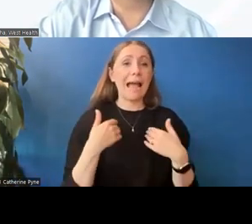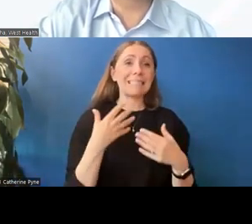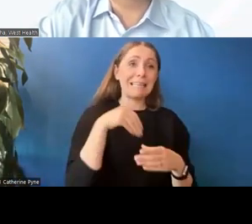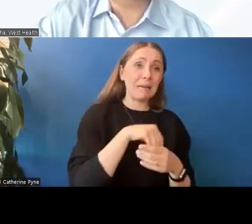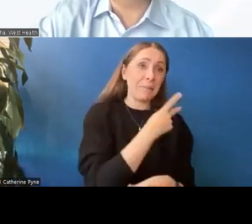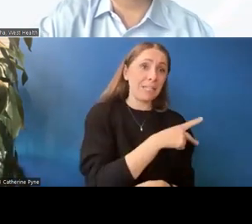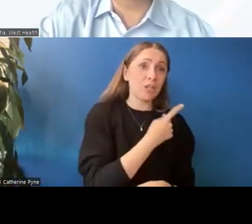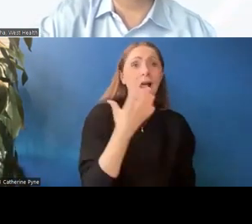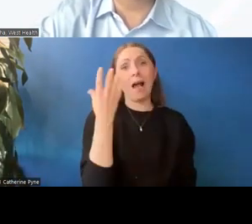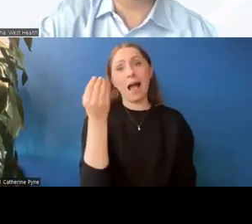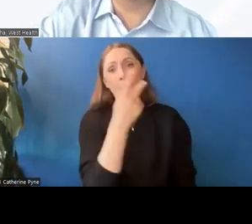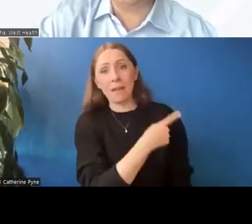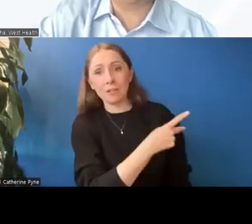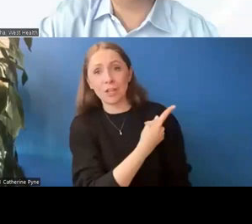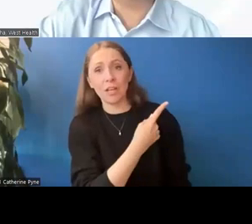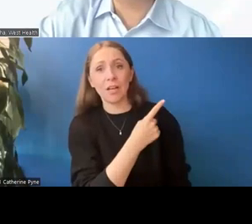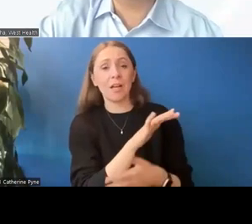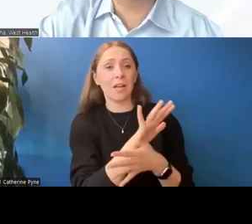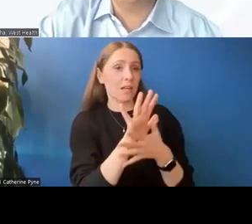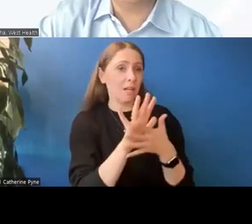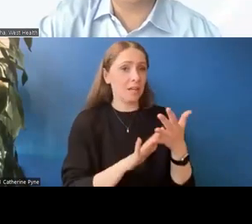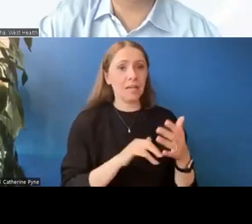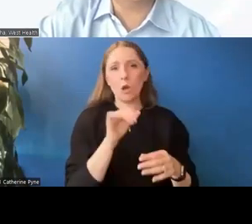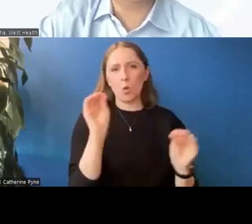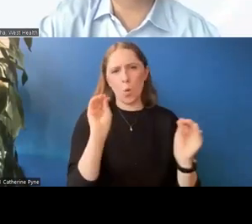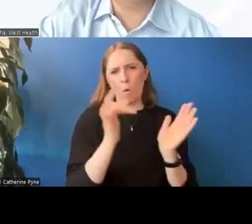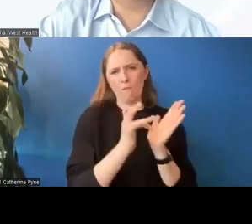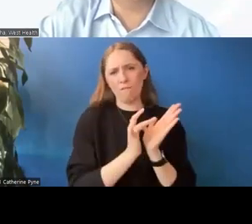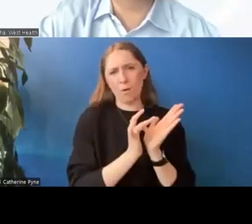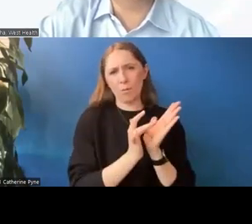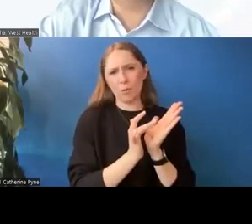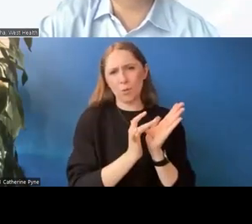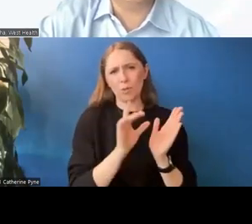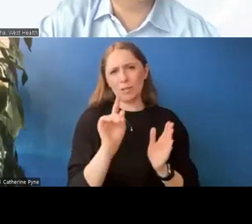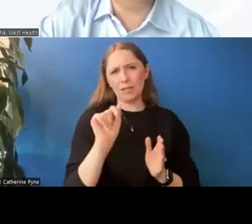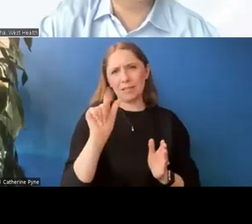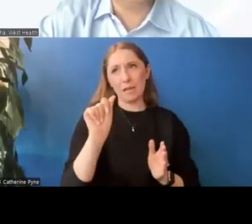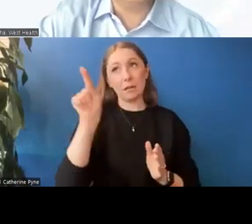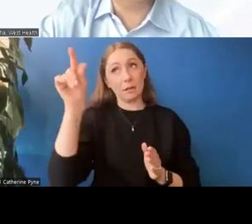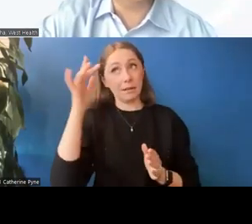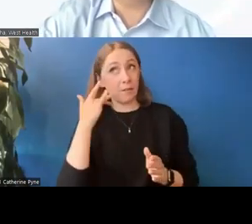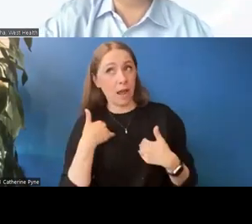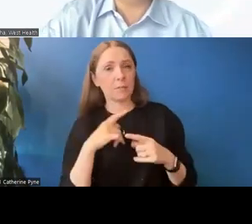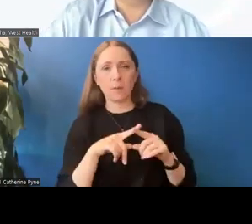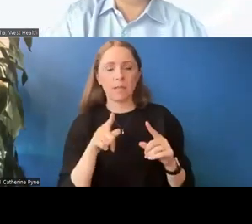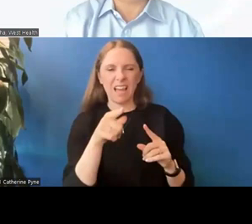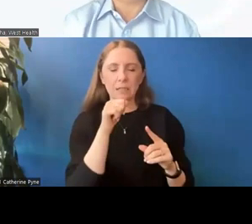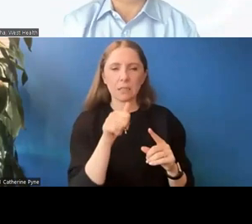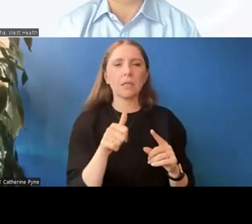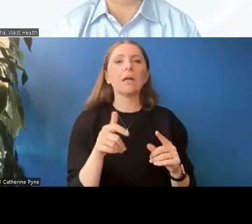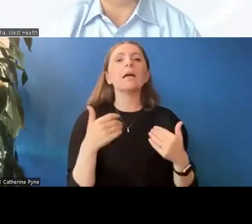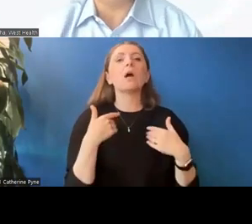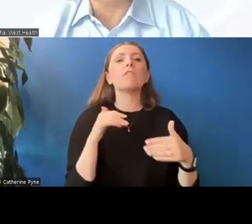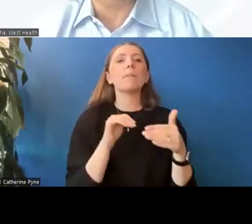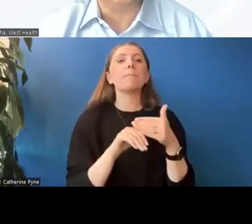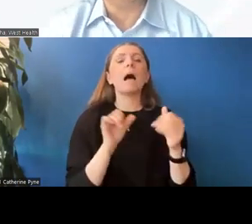outpatient data. It does not have pharmaceutical data, which I saw that the California data does have. And then you have the ability